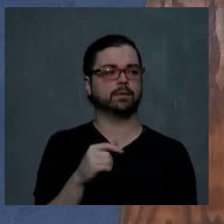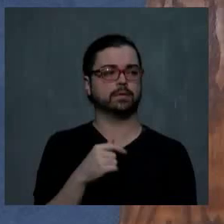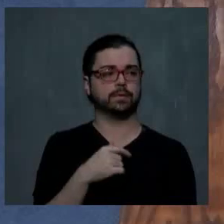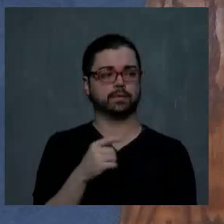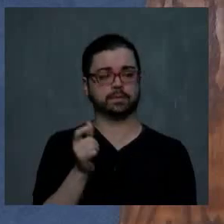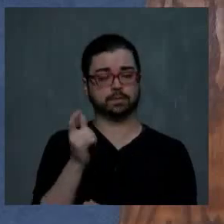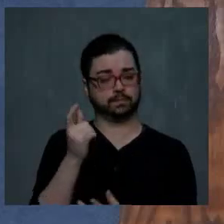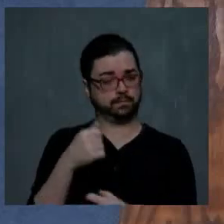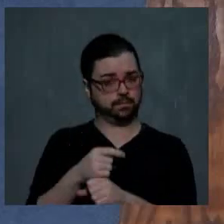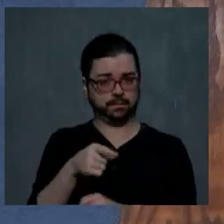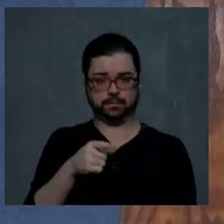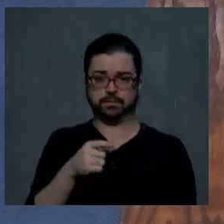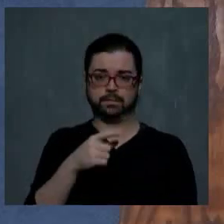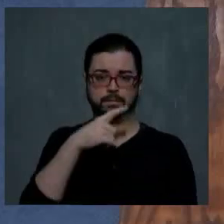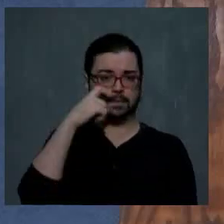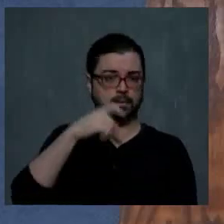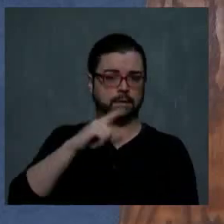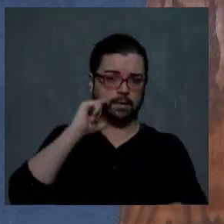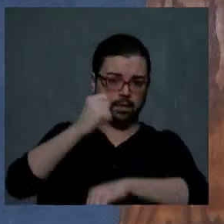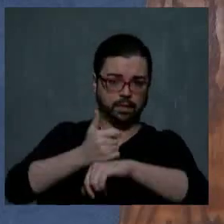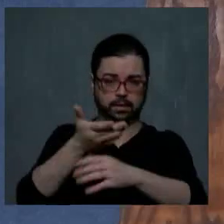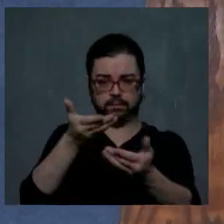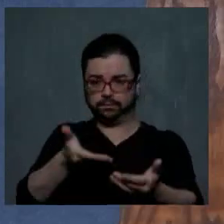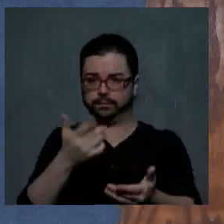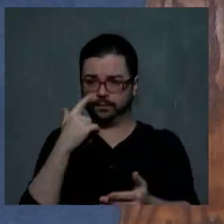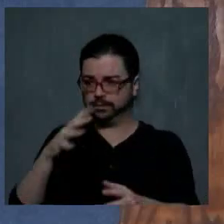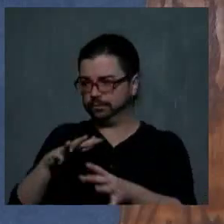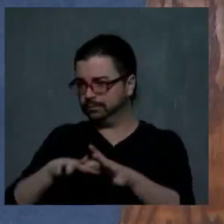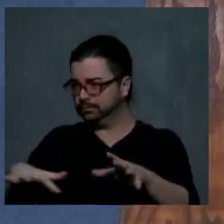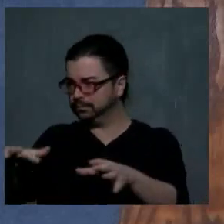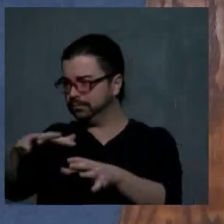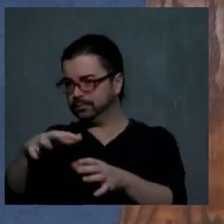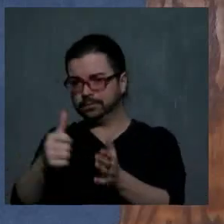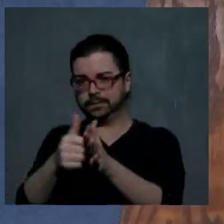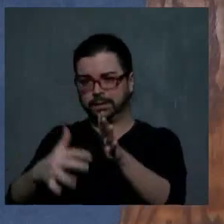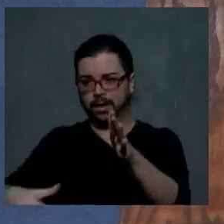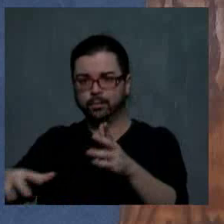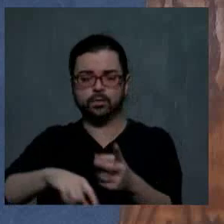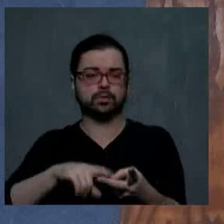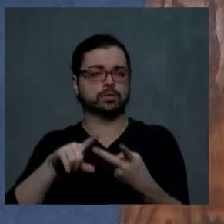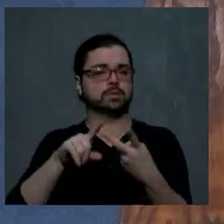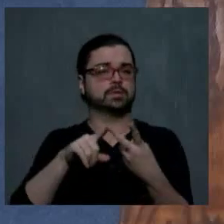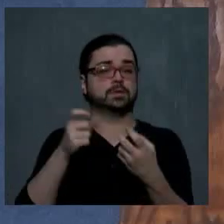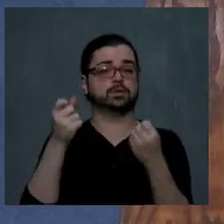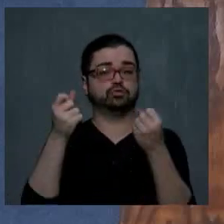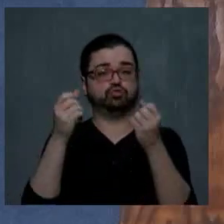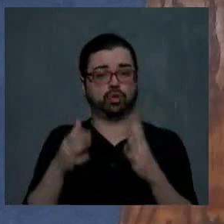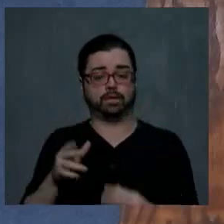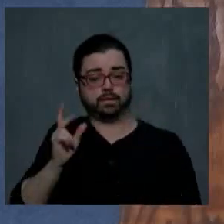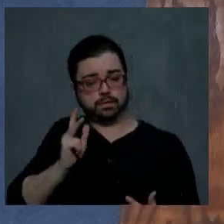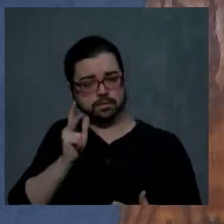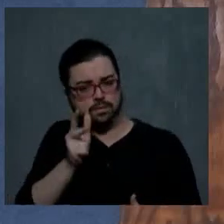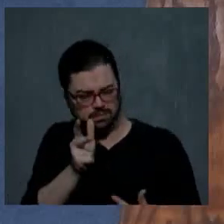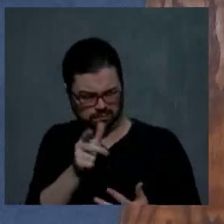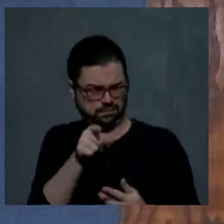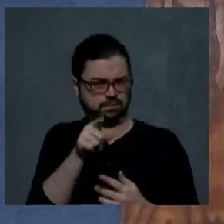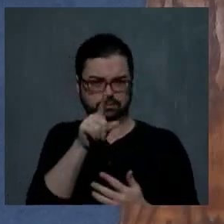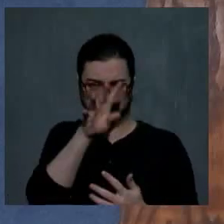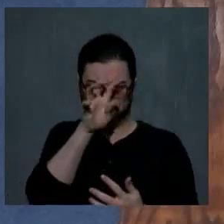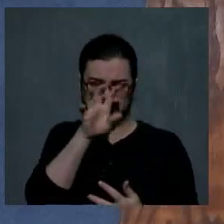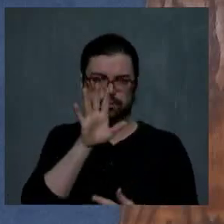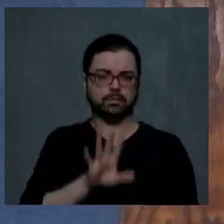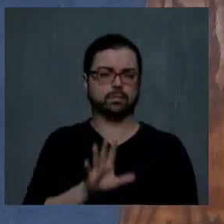eyesore is going to do for the surrounding neighbors, and also the confusion for the drivers coming down Bowman. Right